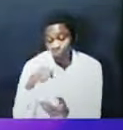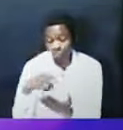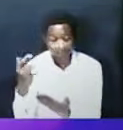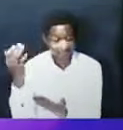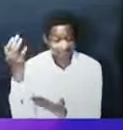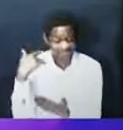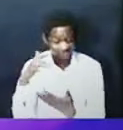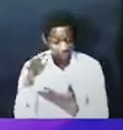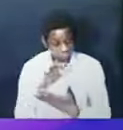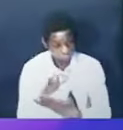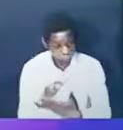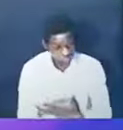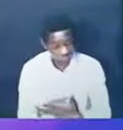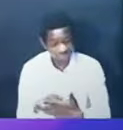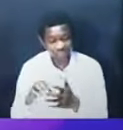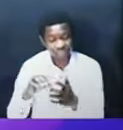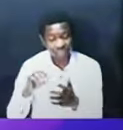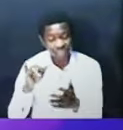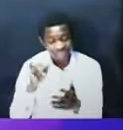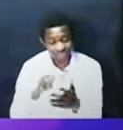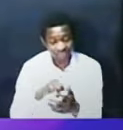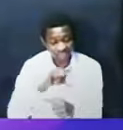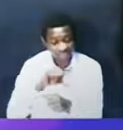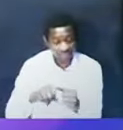the Jewish dispersion on Christianity.